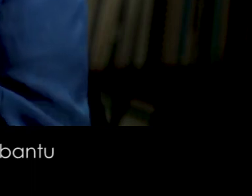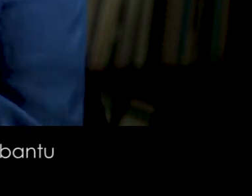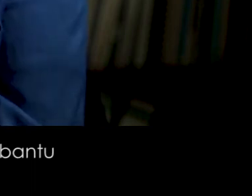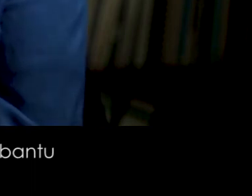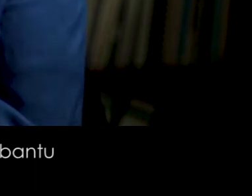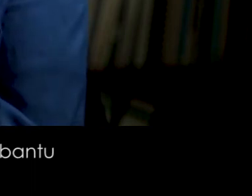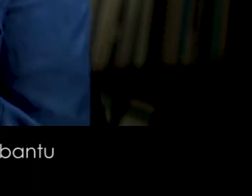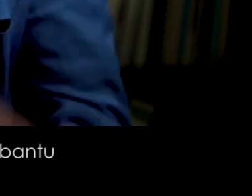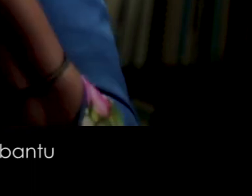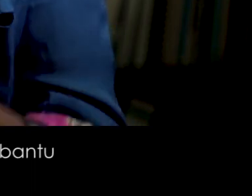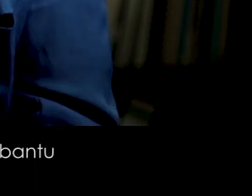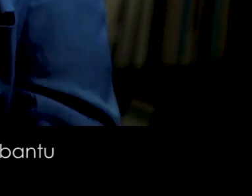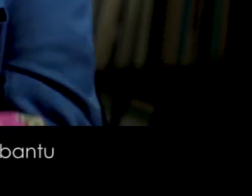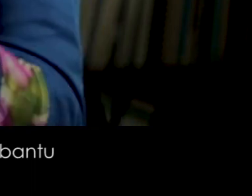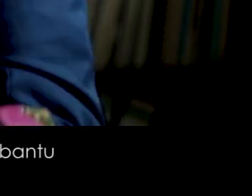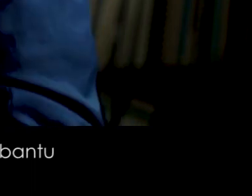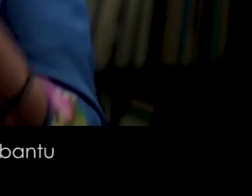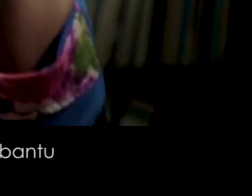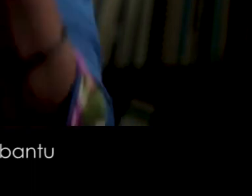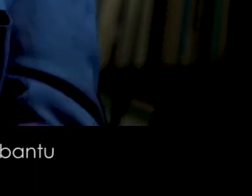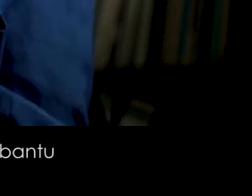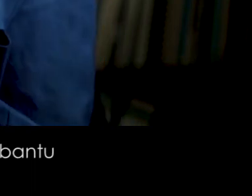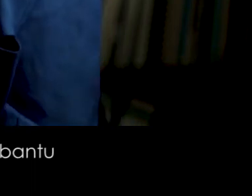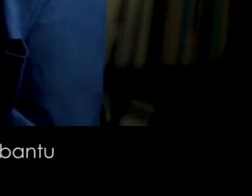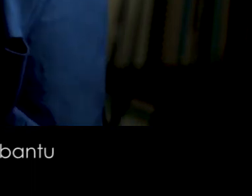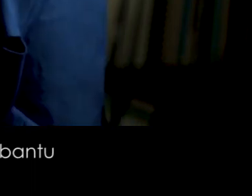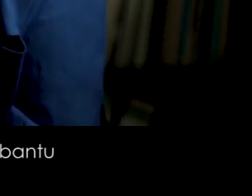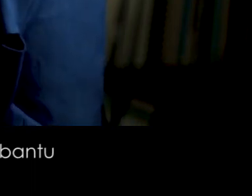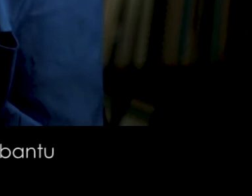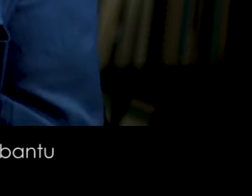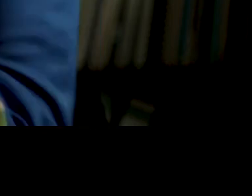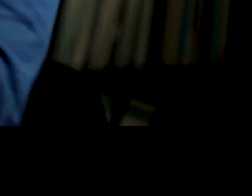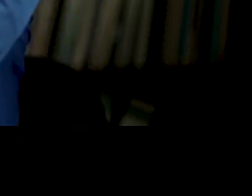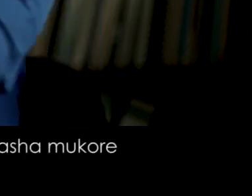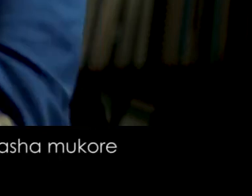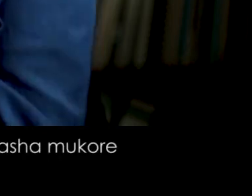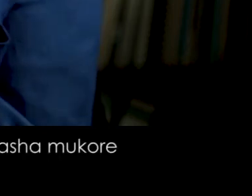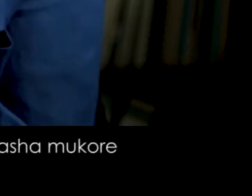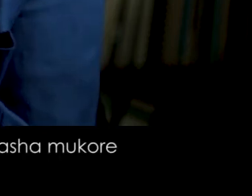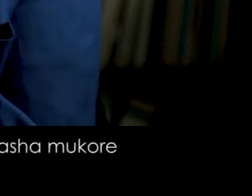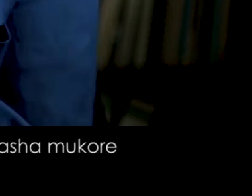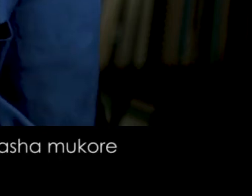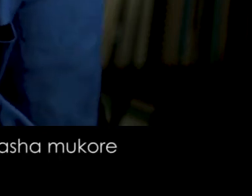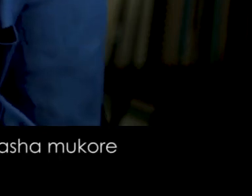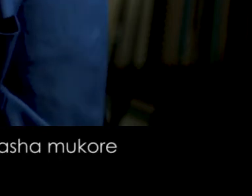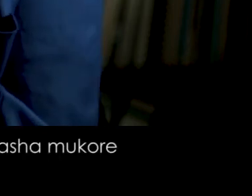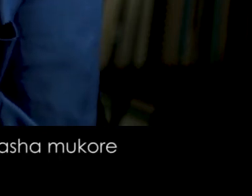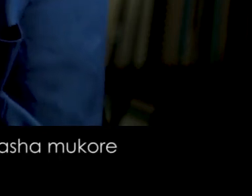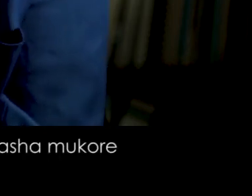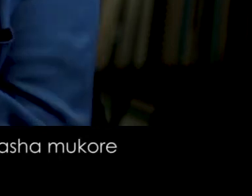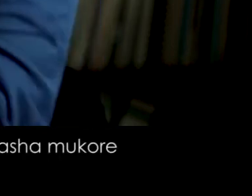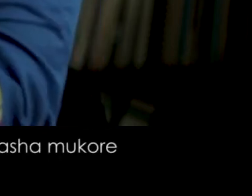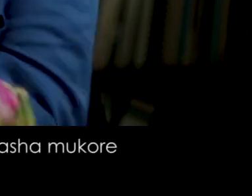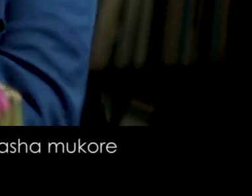I ask that the Legal Aid Forum and other organizations like it that help people to include in their advocacy